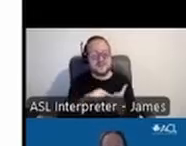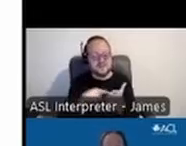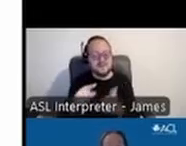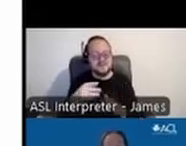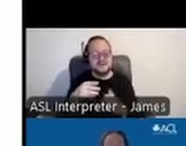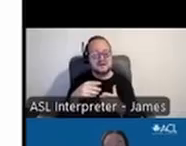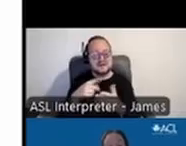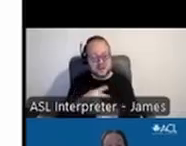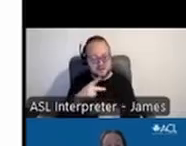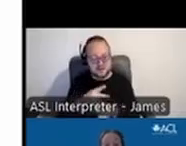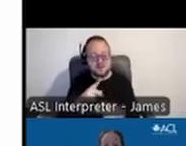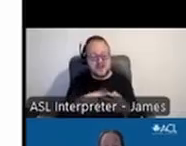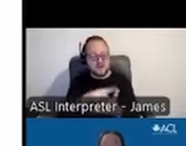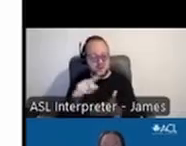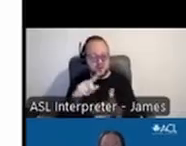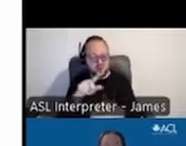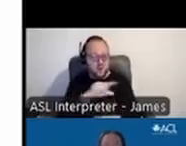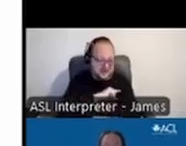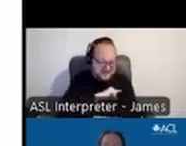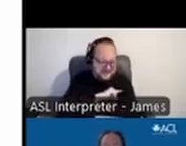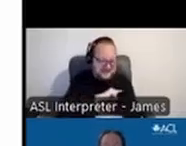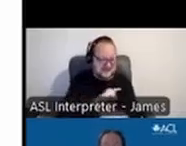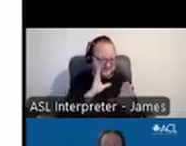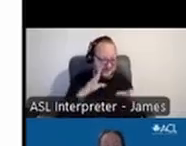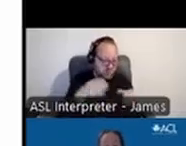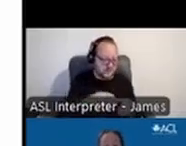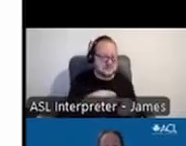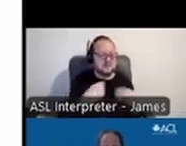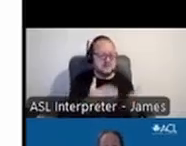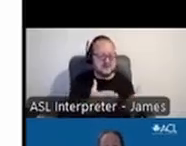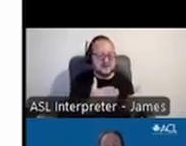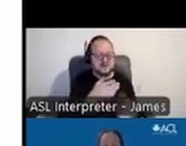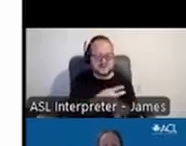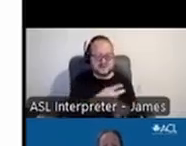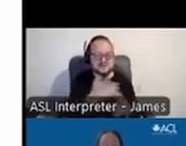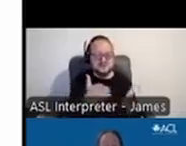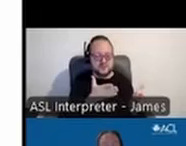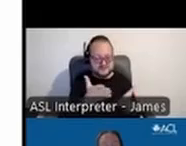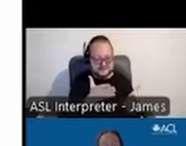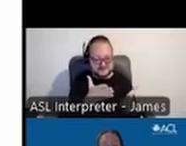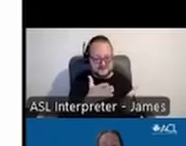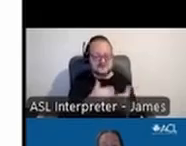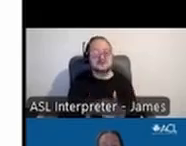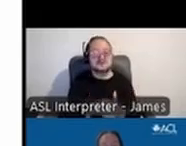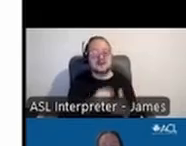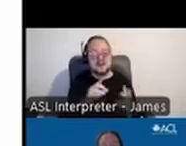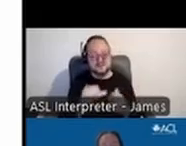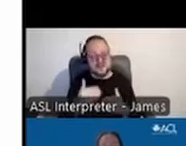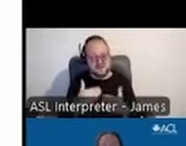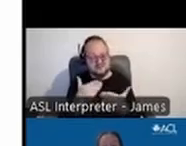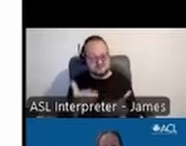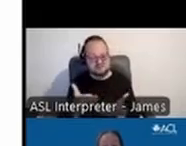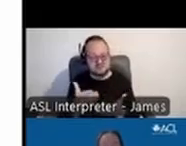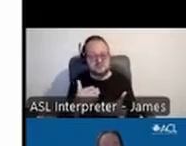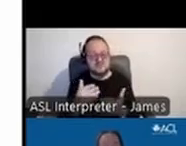outcomes in healthcare versus quantity of services delivered. And that brought with it an enhanced opportunity for community-based organizations to